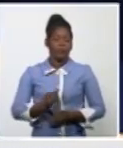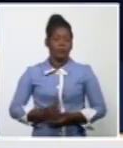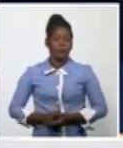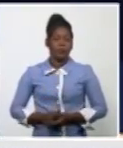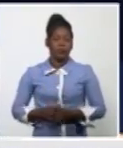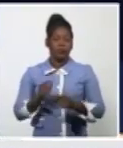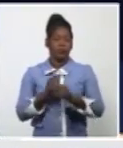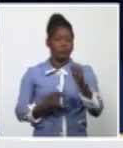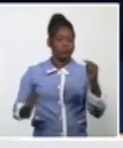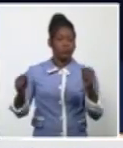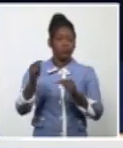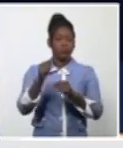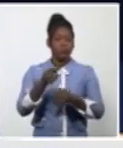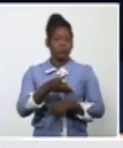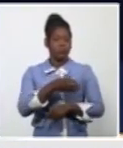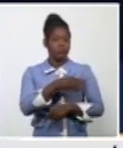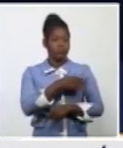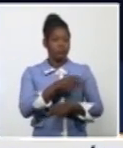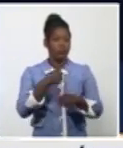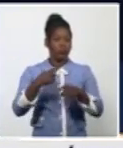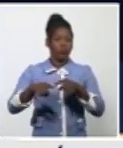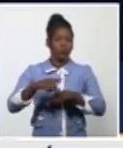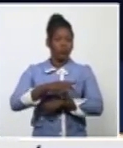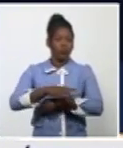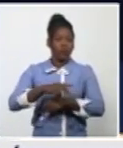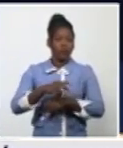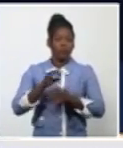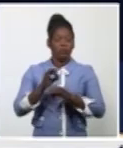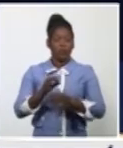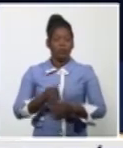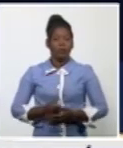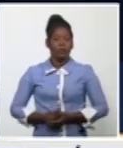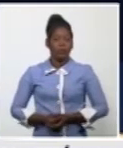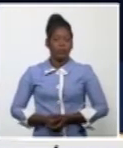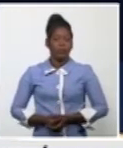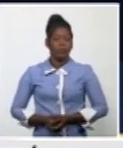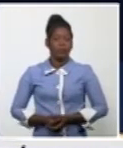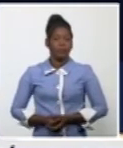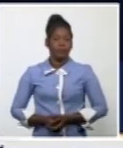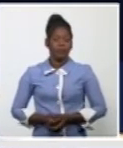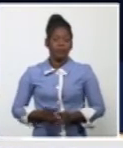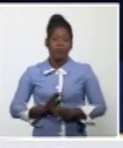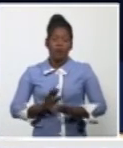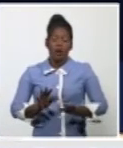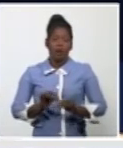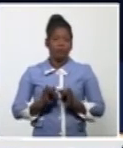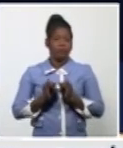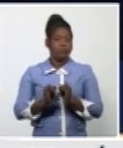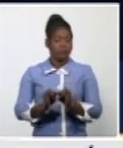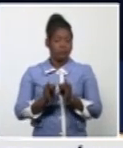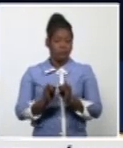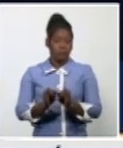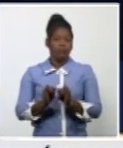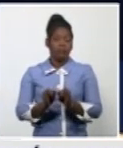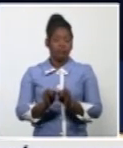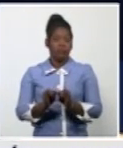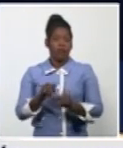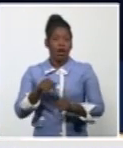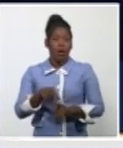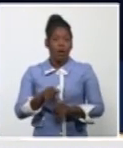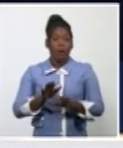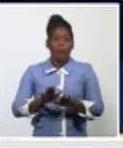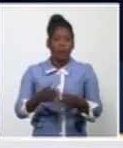rate the region had yesterday. And with this, we conclude the information we had on Cuba and the world.